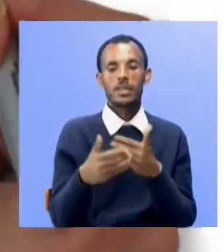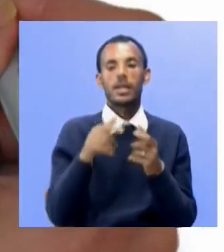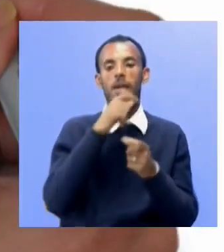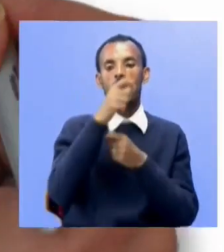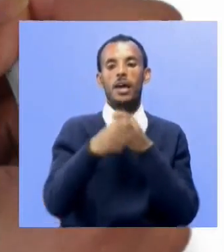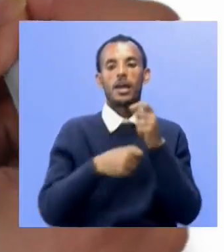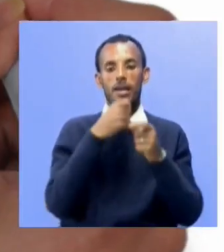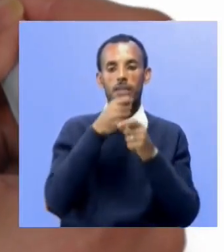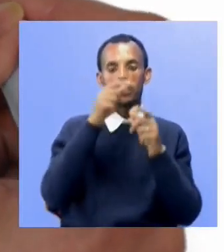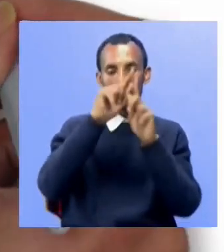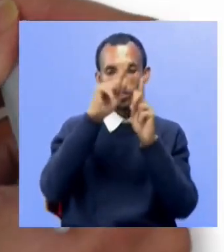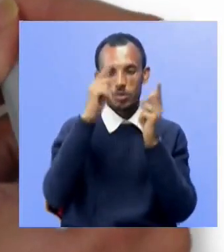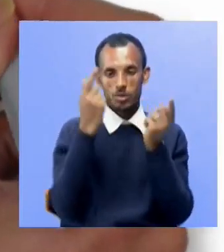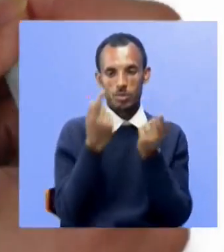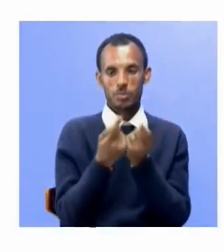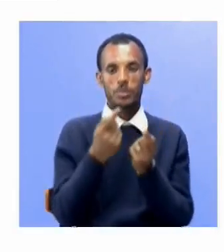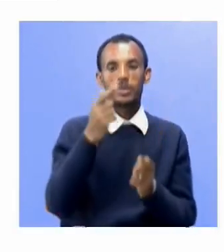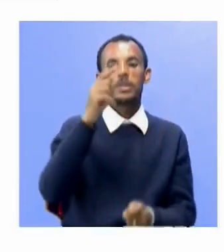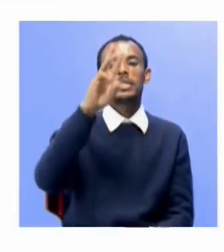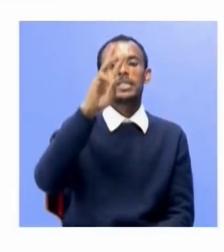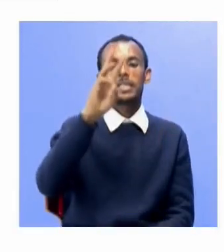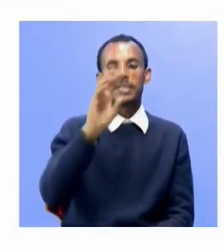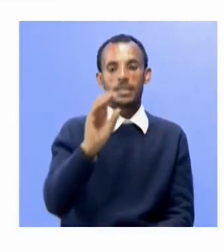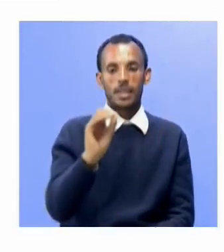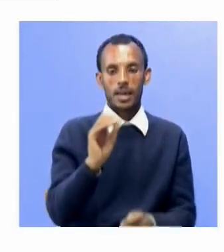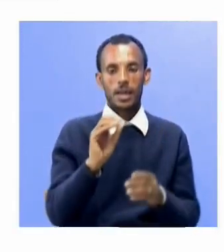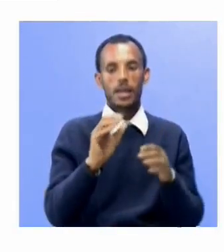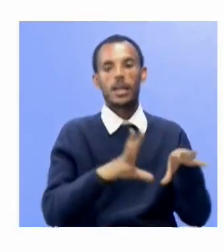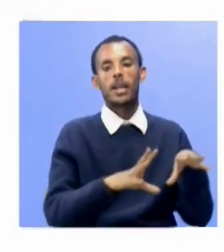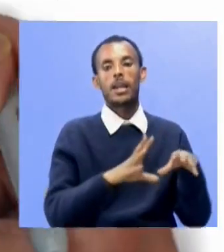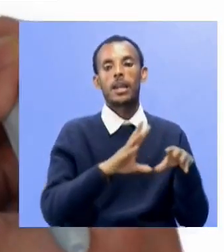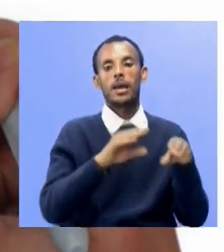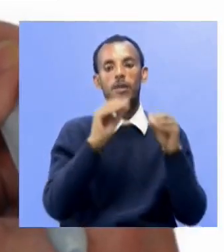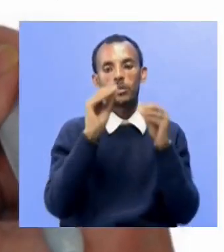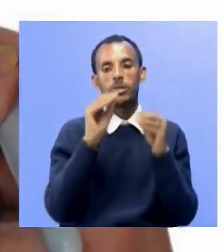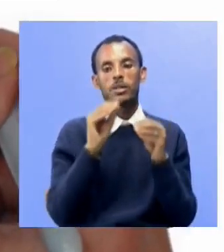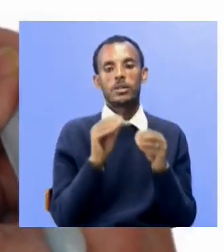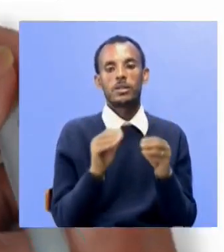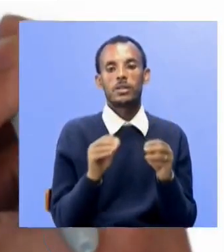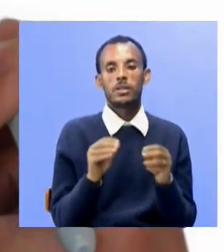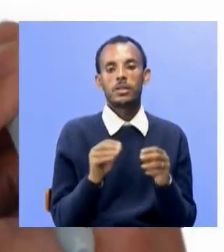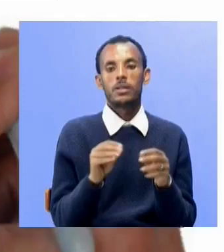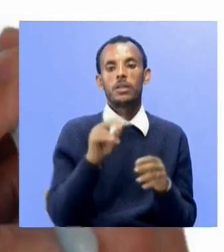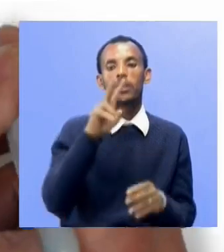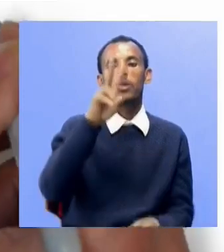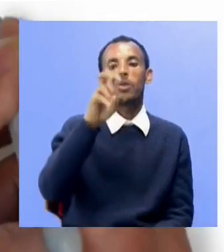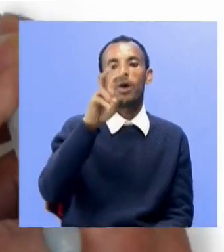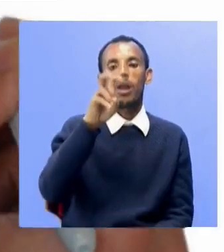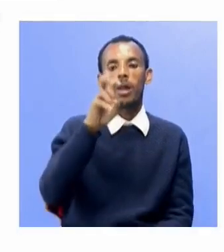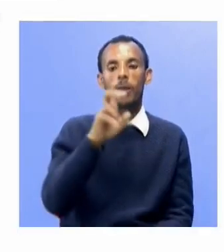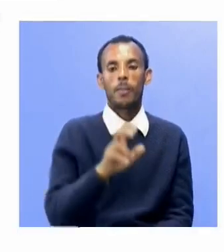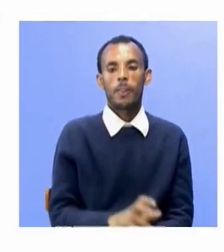16. The number of students whose age group 16 is 20.